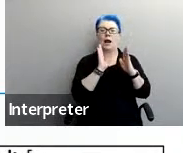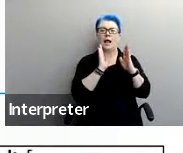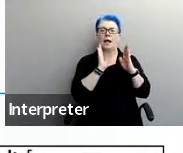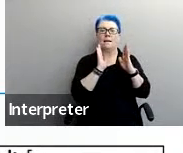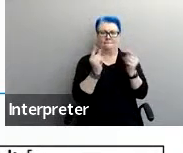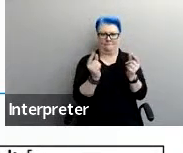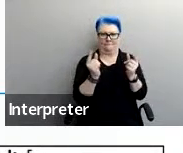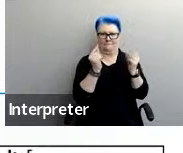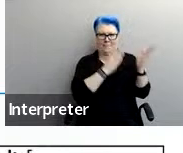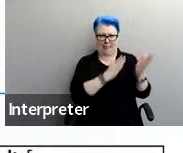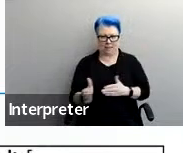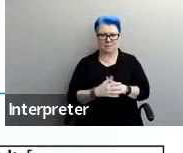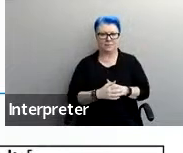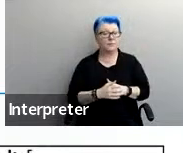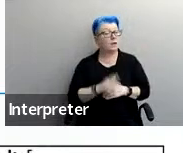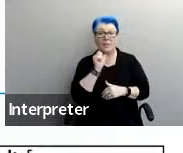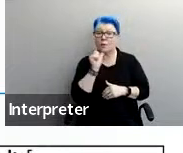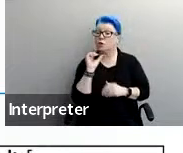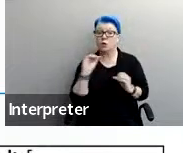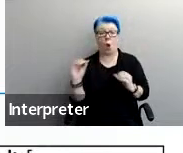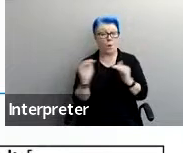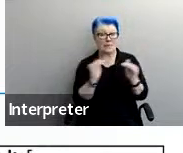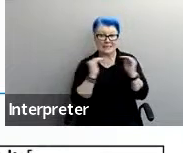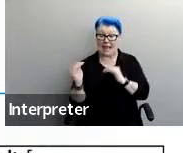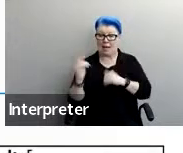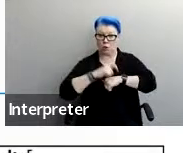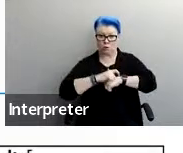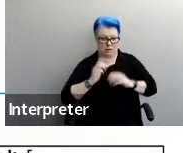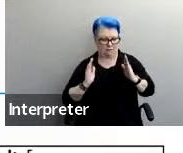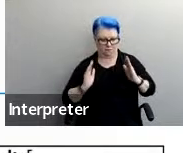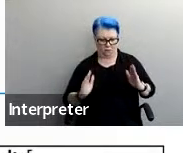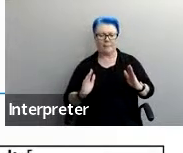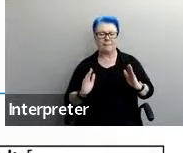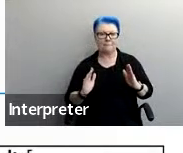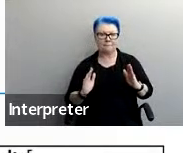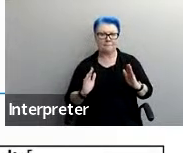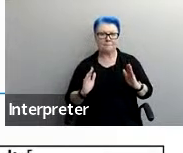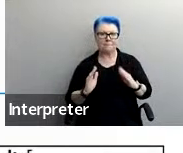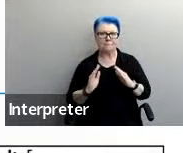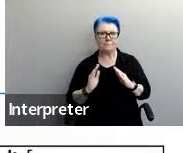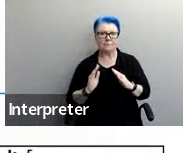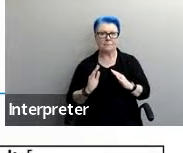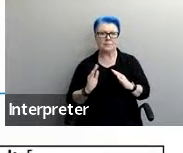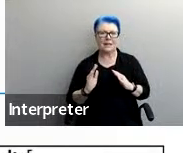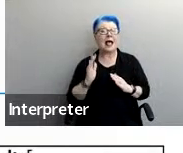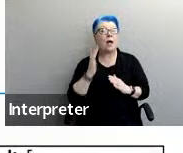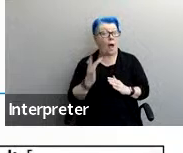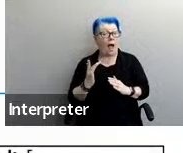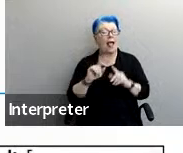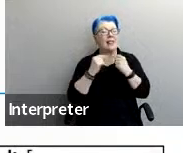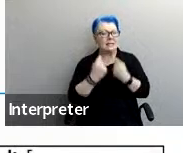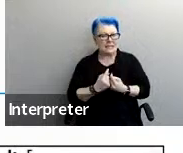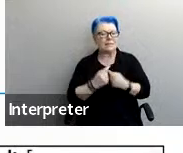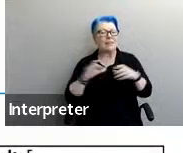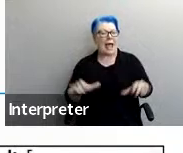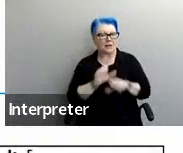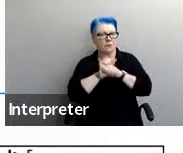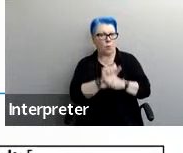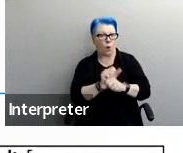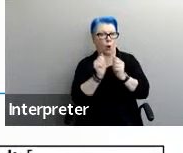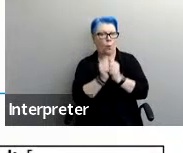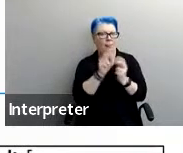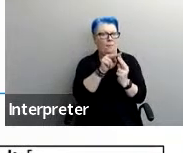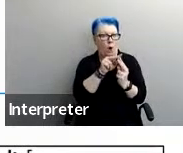standard timeline for how long it takes to complete an implementation plan, and that's because the team actively works with their partners to